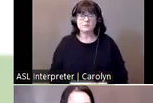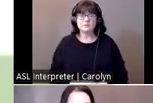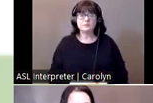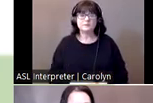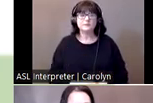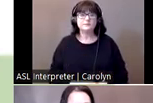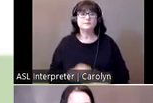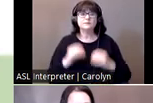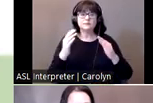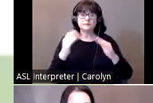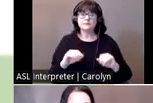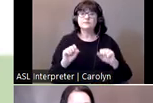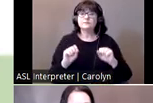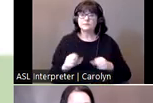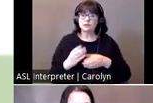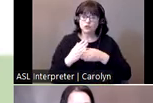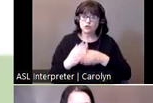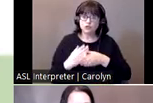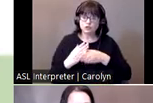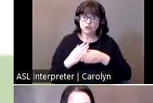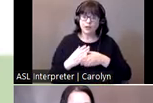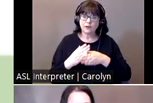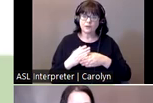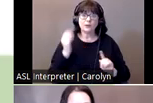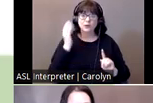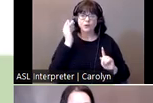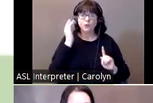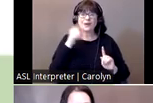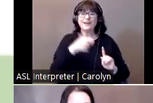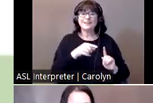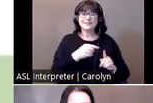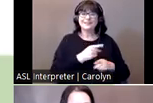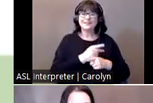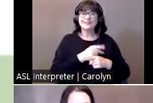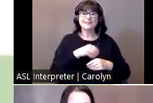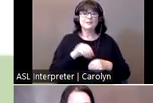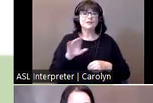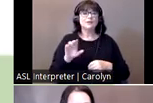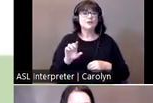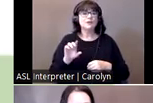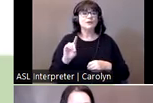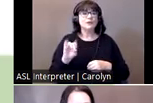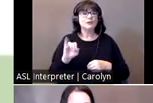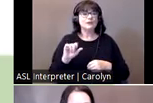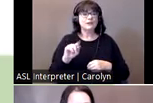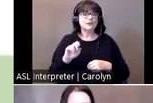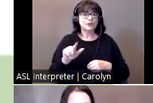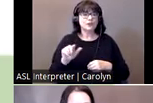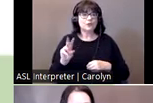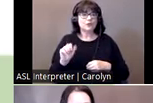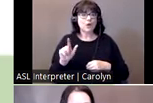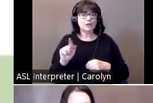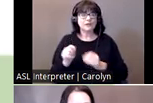Micro-credentials ideally are shareable because they're placed in that digital wallet so that employers or other educational institutions